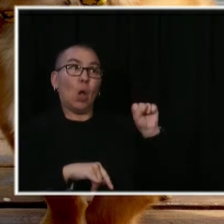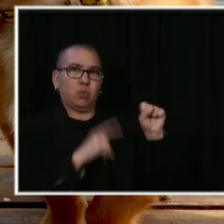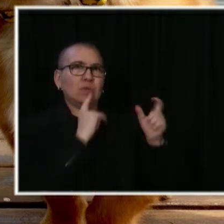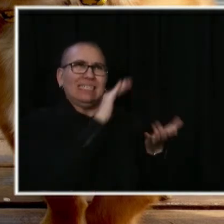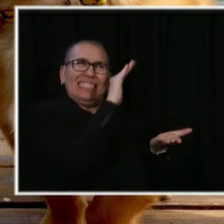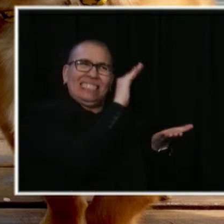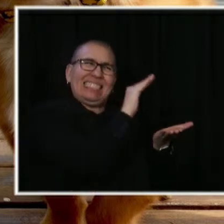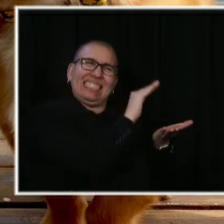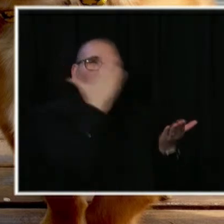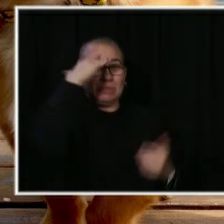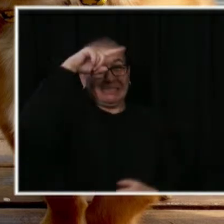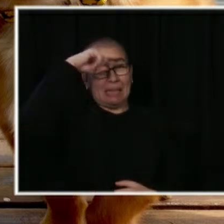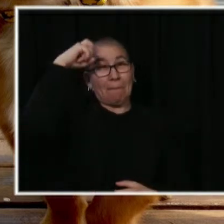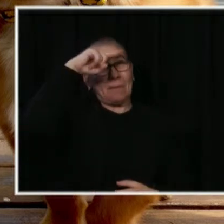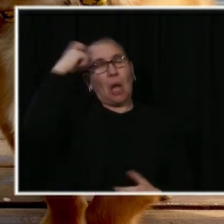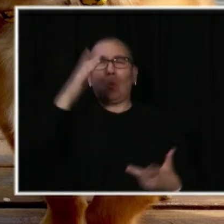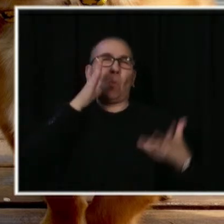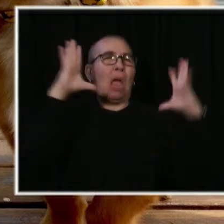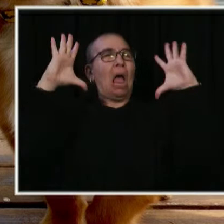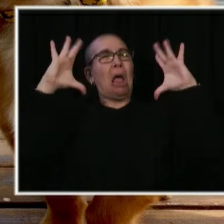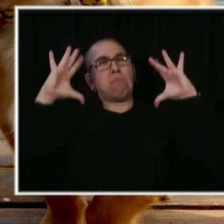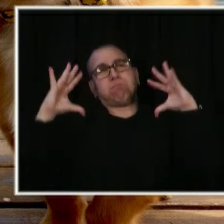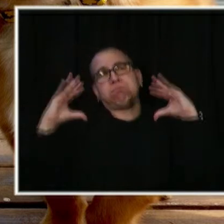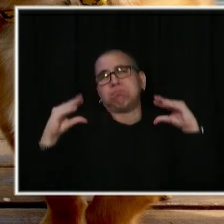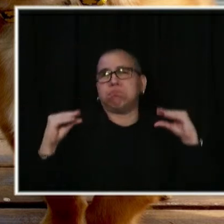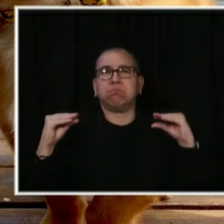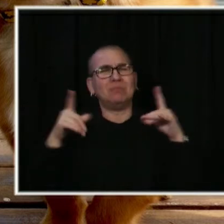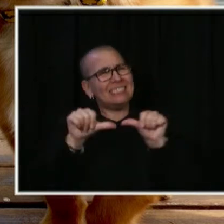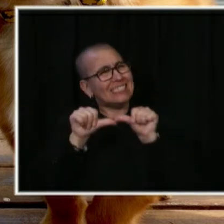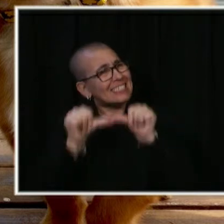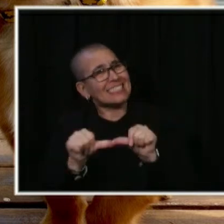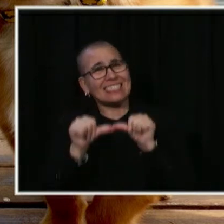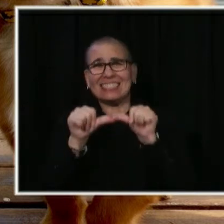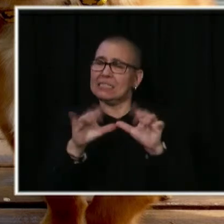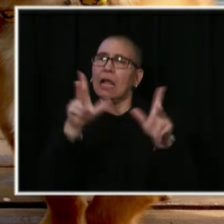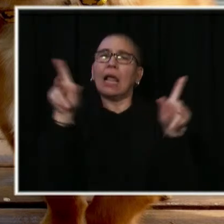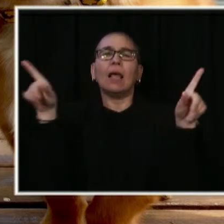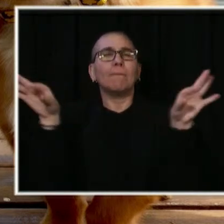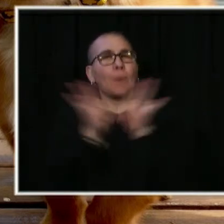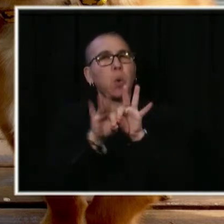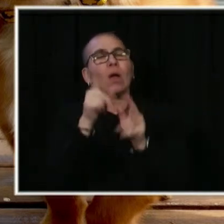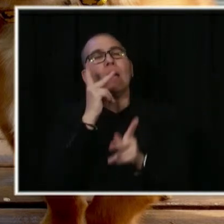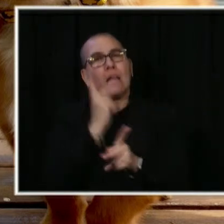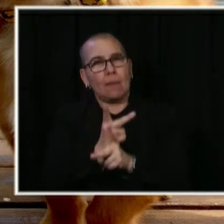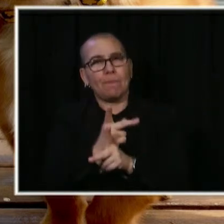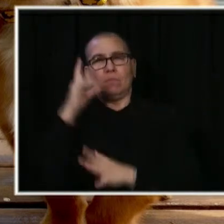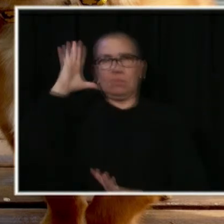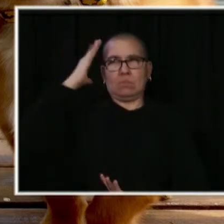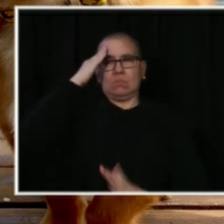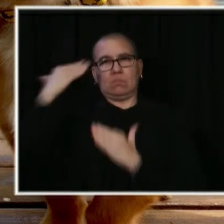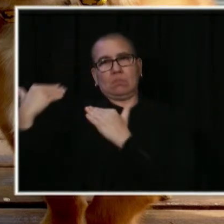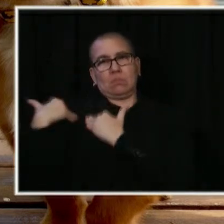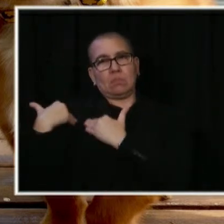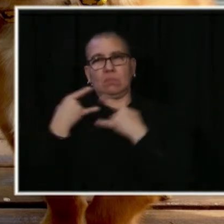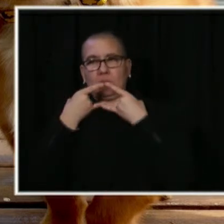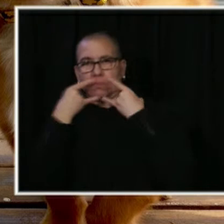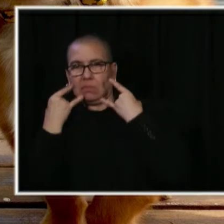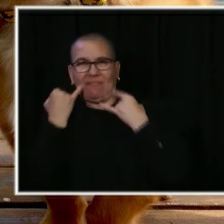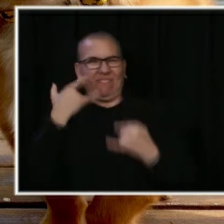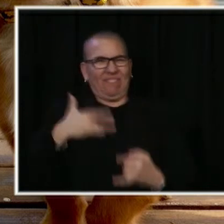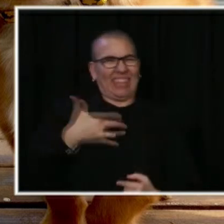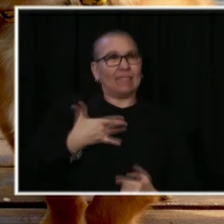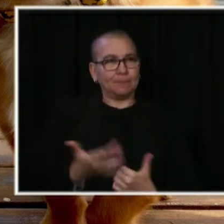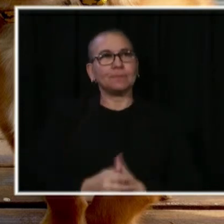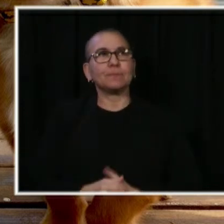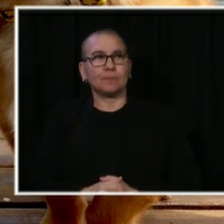in the hand of local officials will continue on with them. Well over 90% of our students are back in in-person learning, but we'll continue